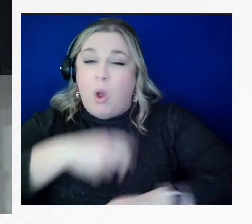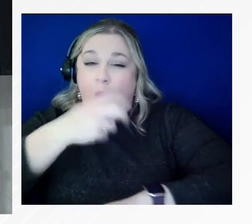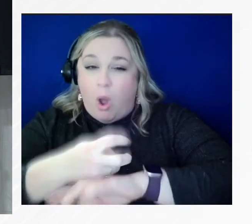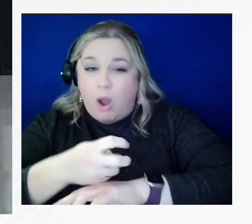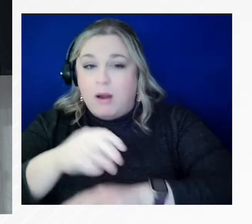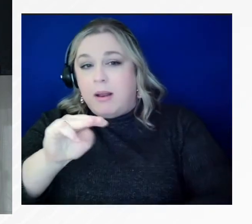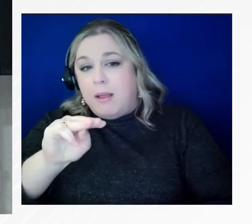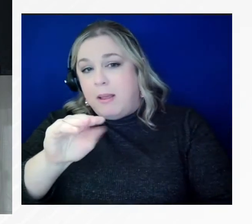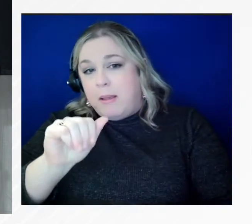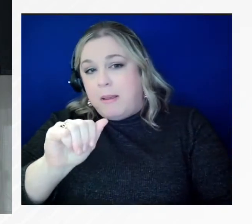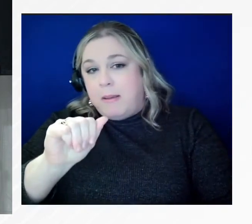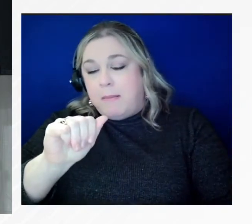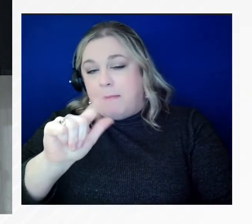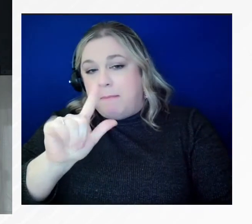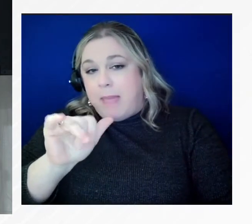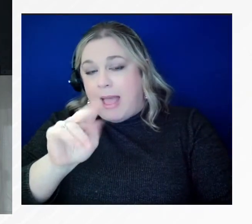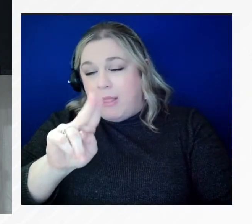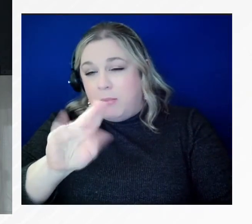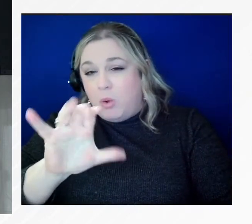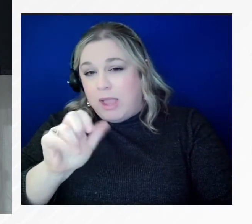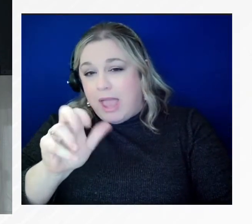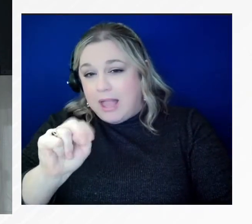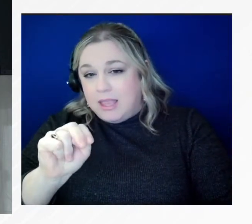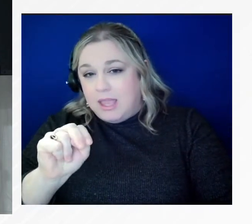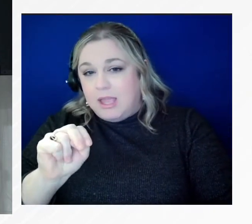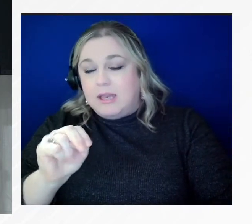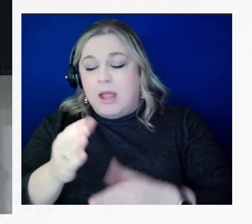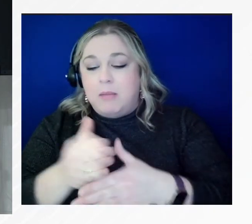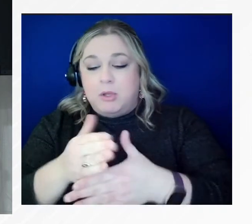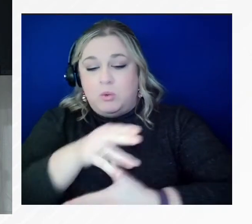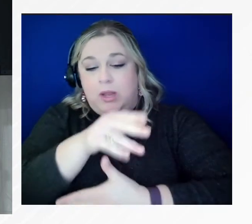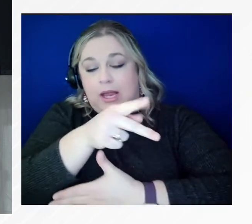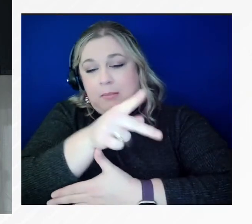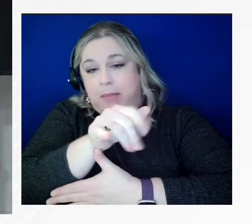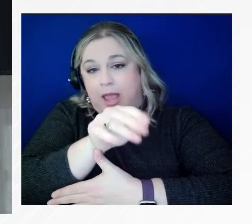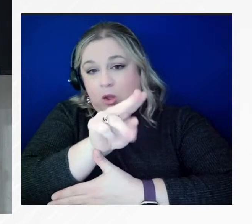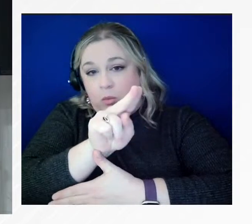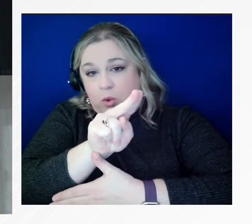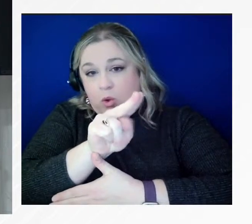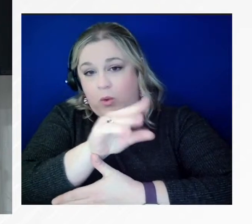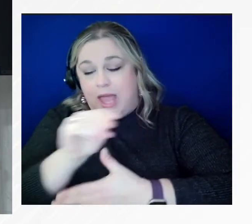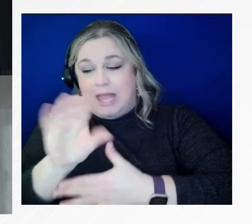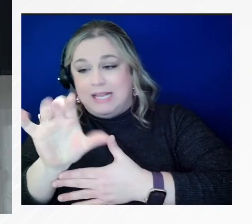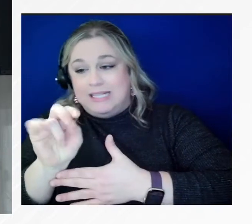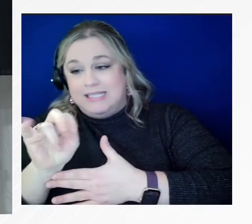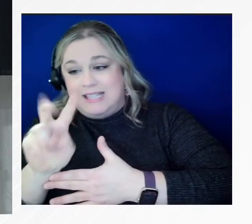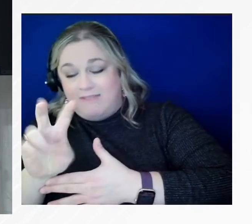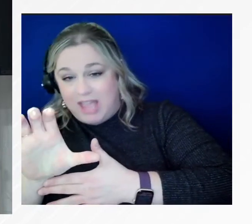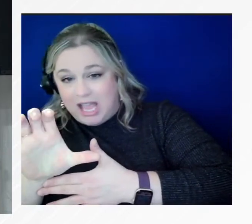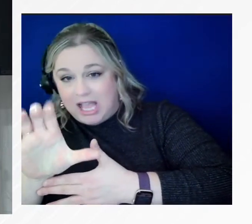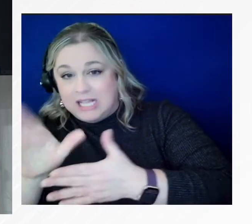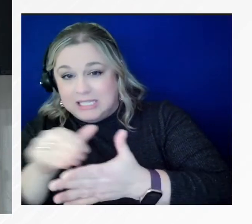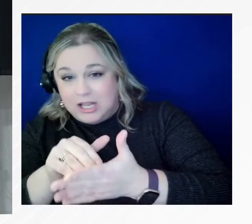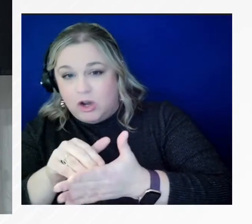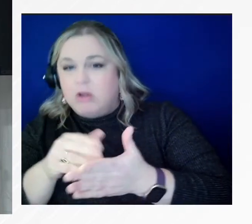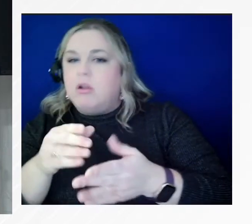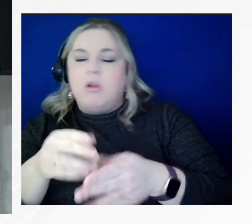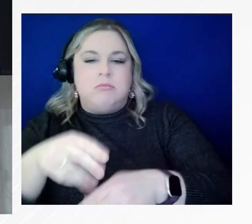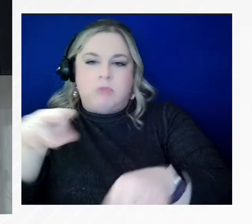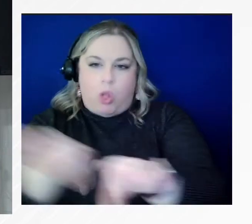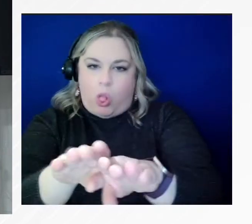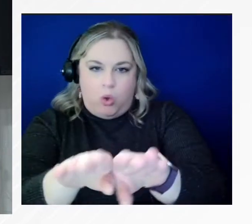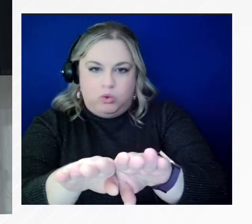hard closure between Piuma Road and Civic Center Way. For the most updated information